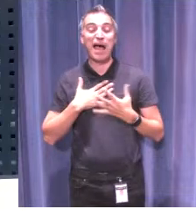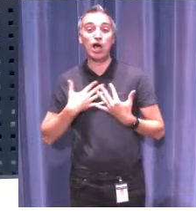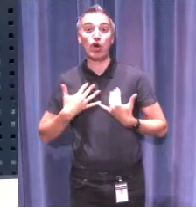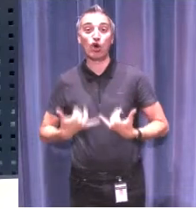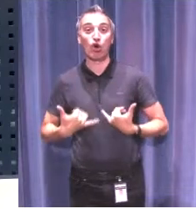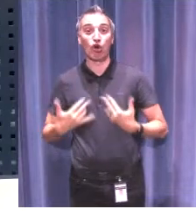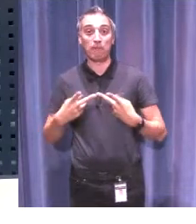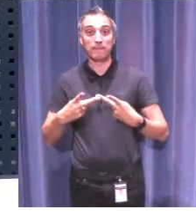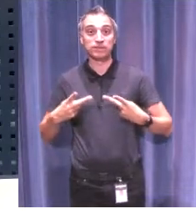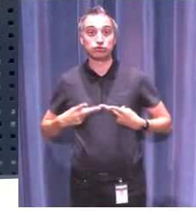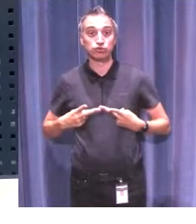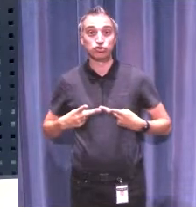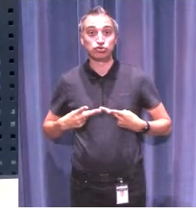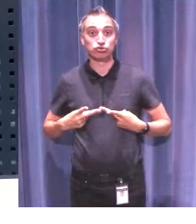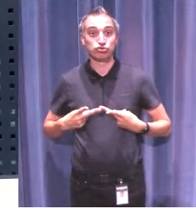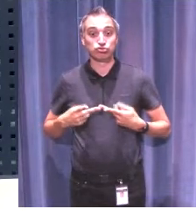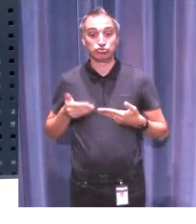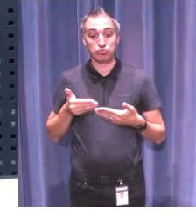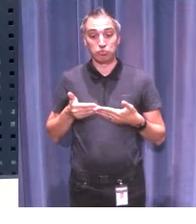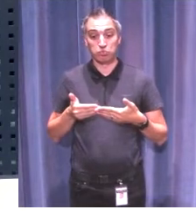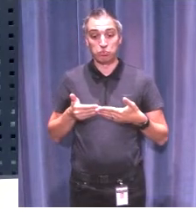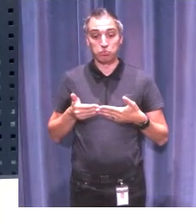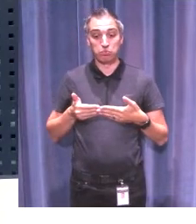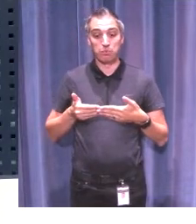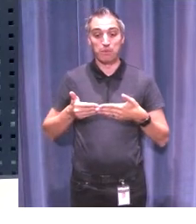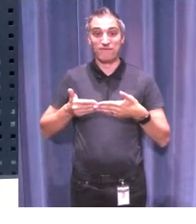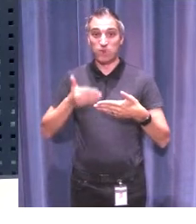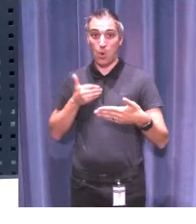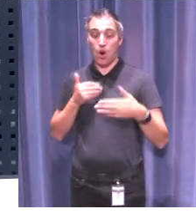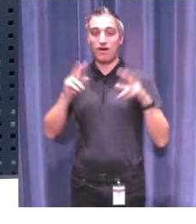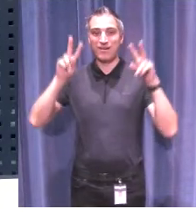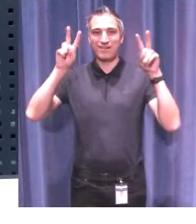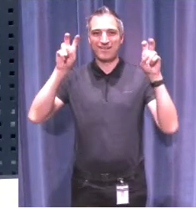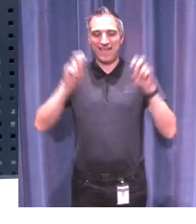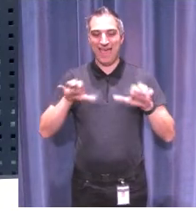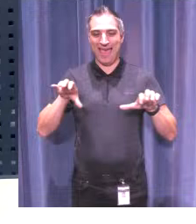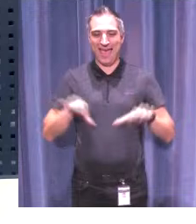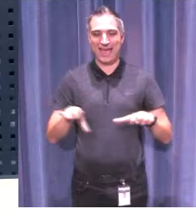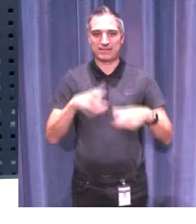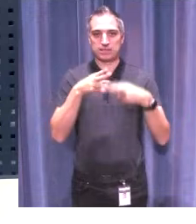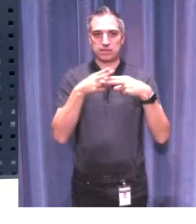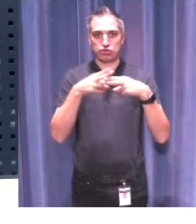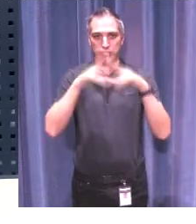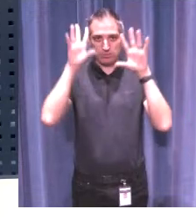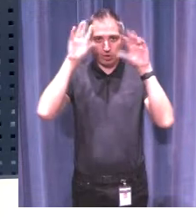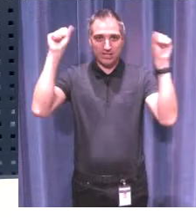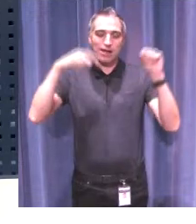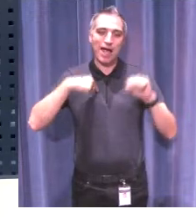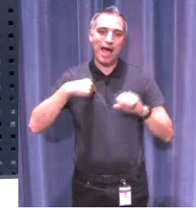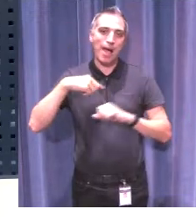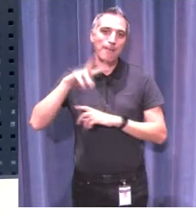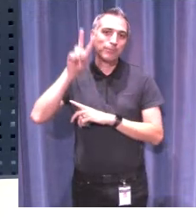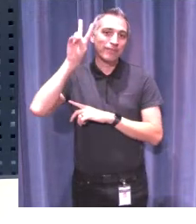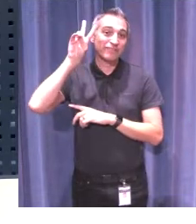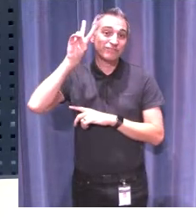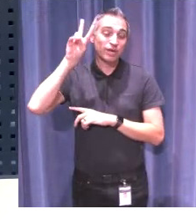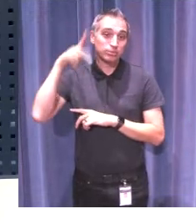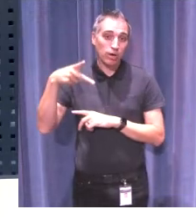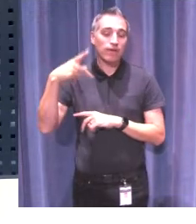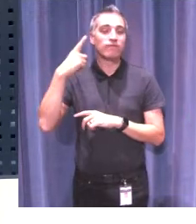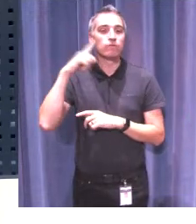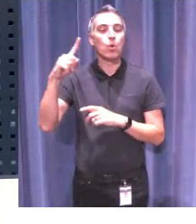position, prior to the acting interim president position, as you know, I'm the vice president of student